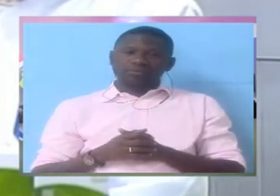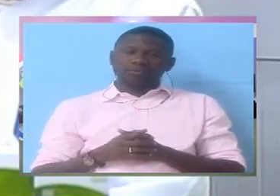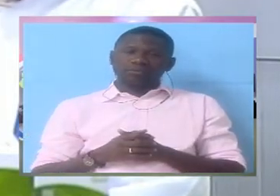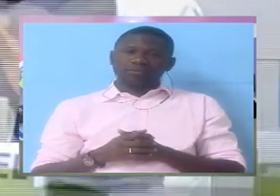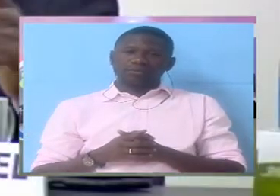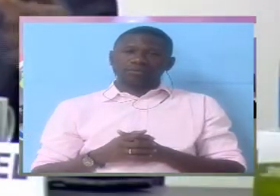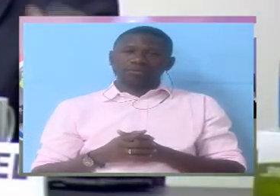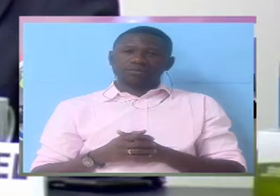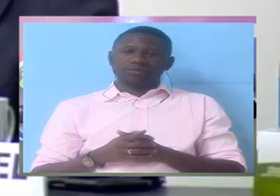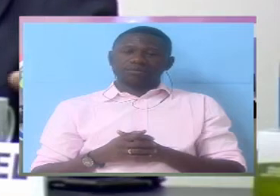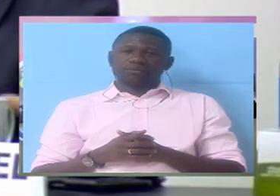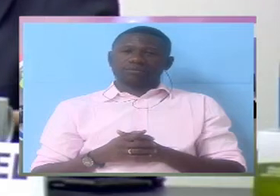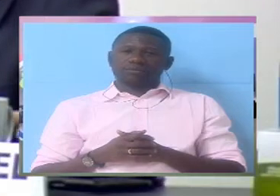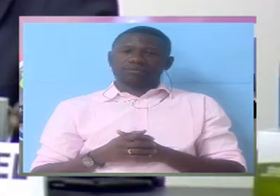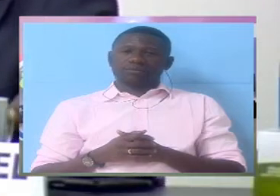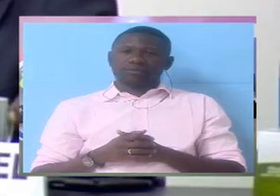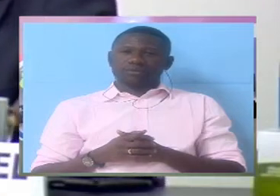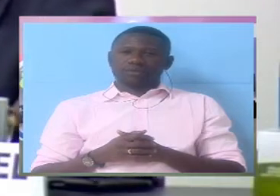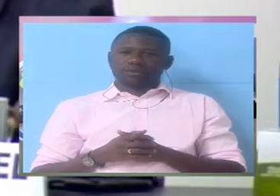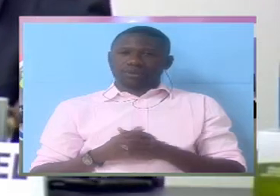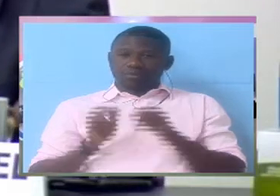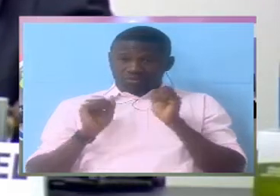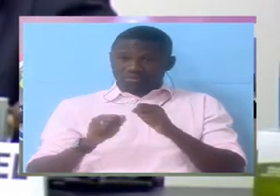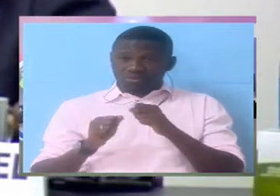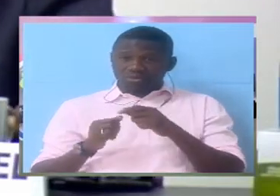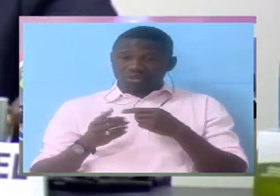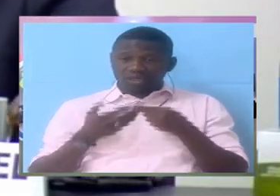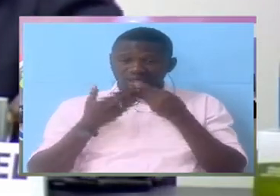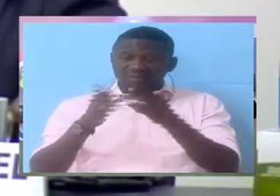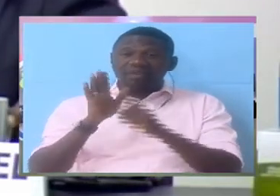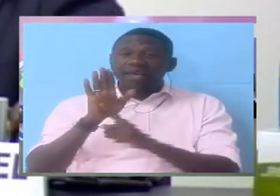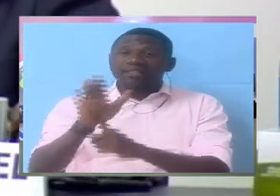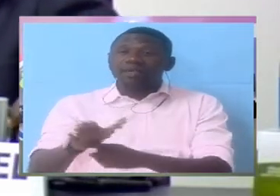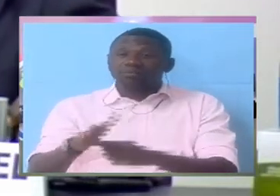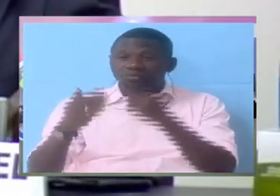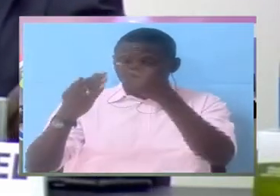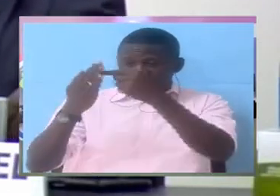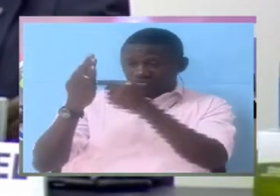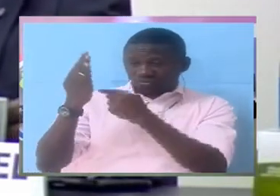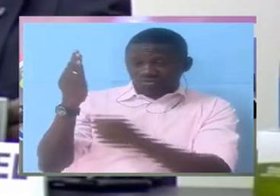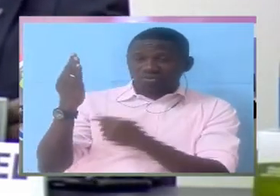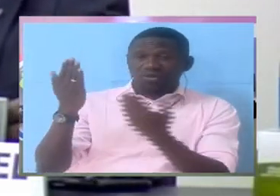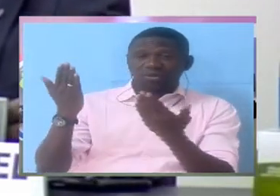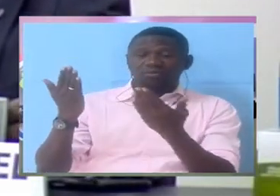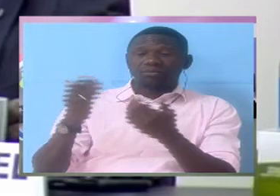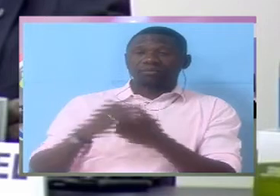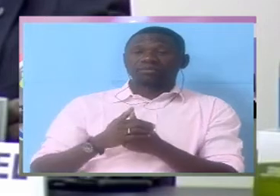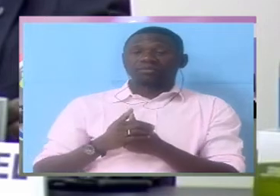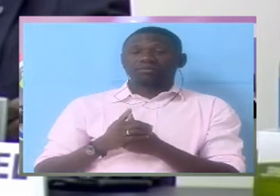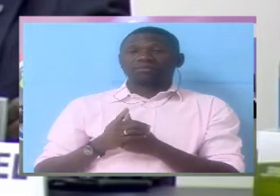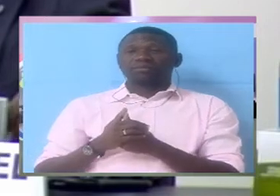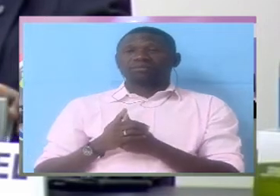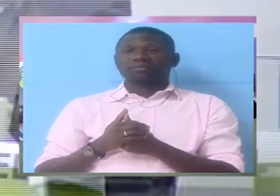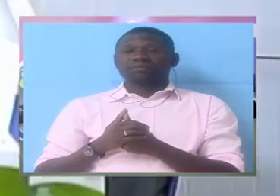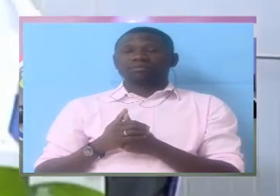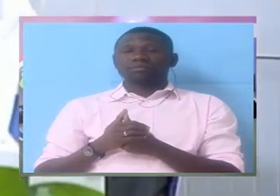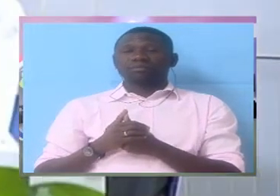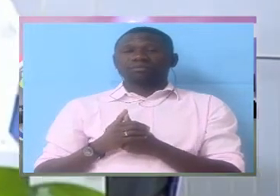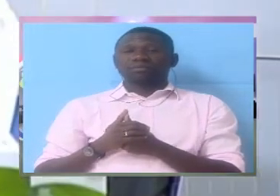tintema nyanna lona. Could you list them? If you want. No, because